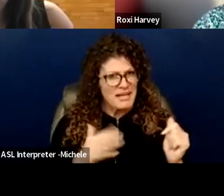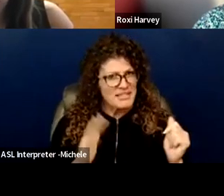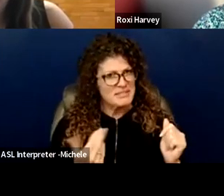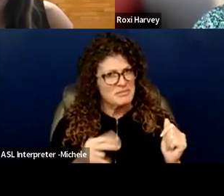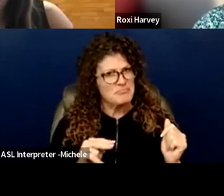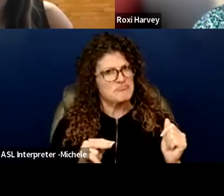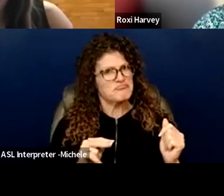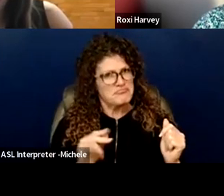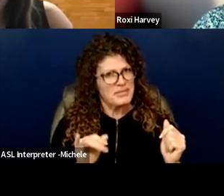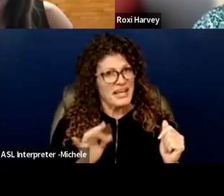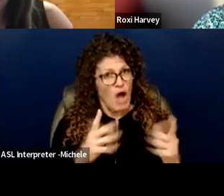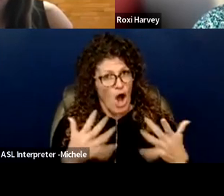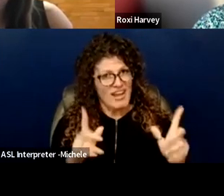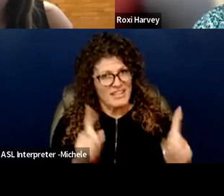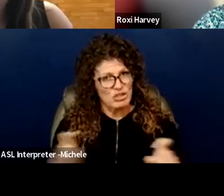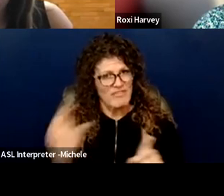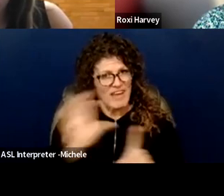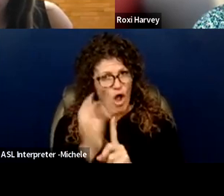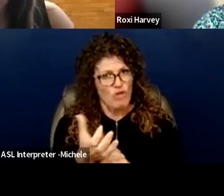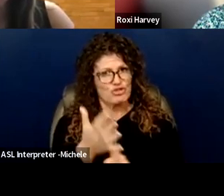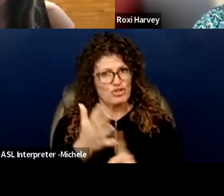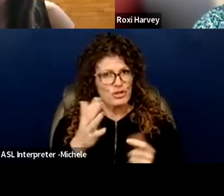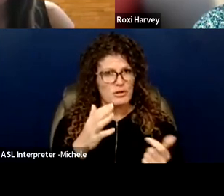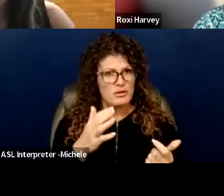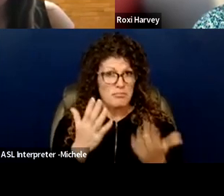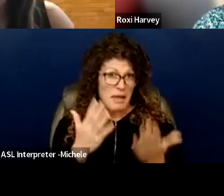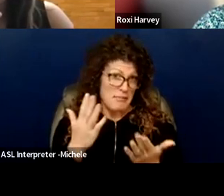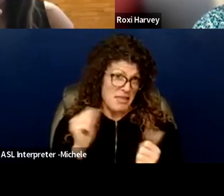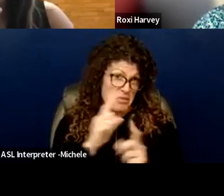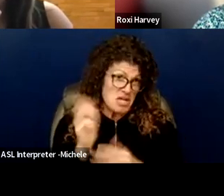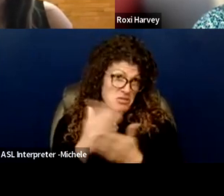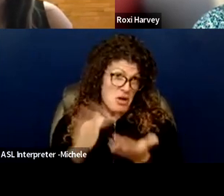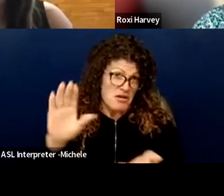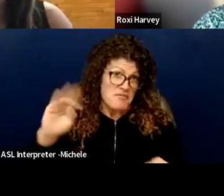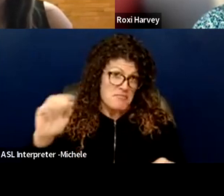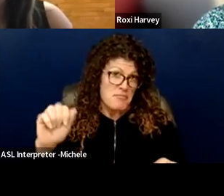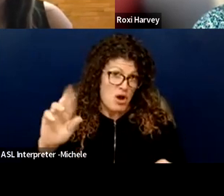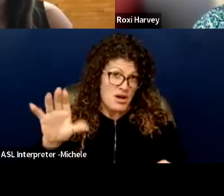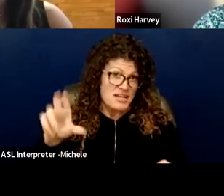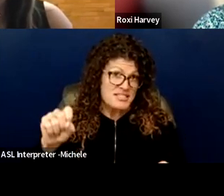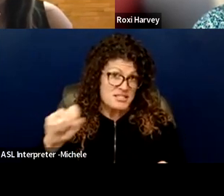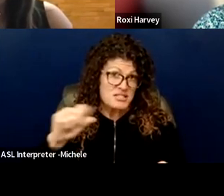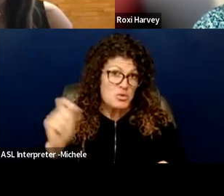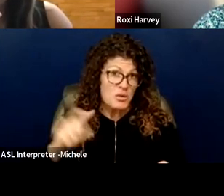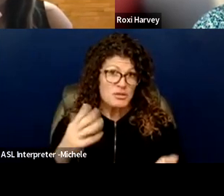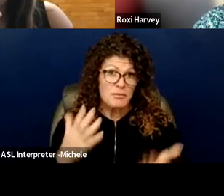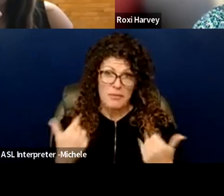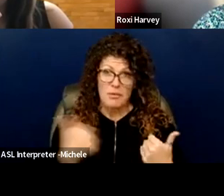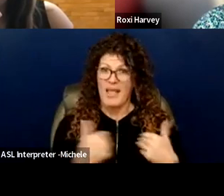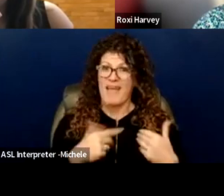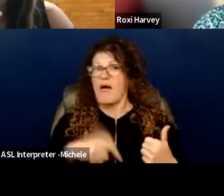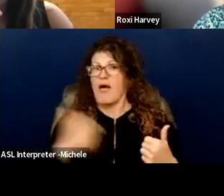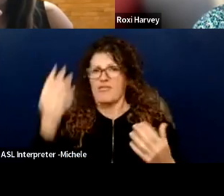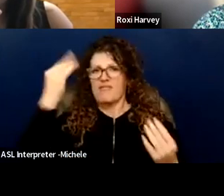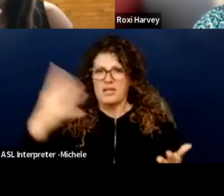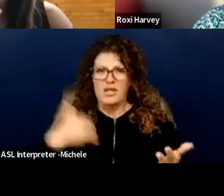you're serving culture, it would answer part of Marcus's question, right? That there is supplemental information out there that would